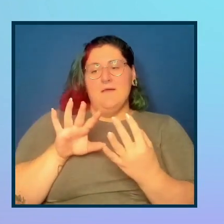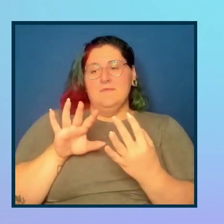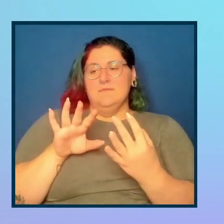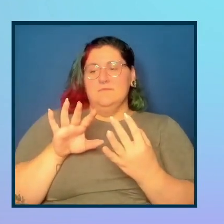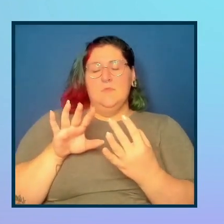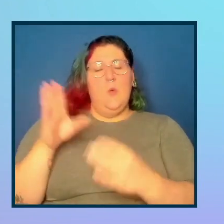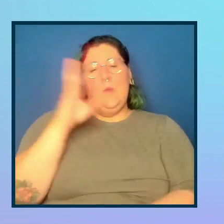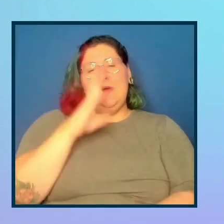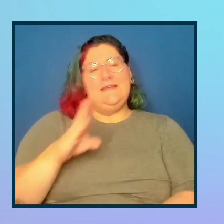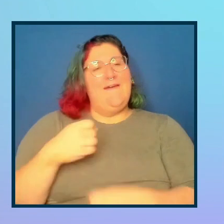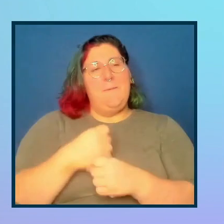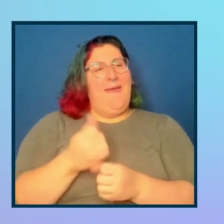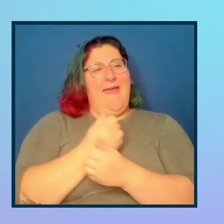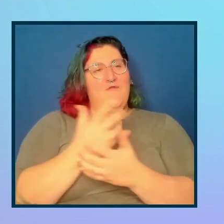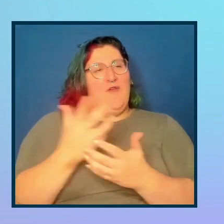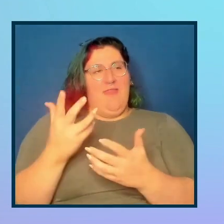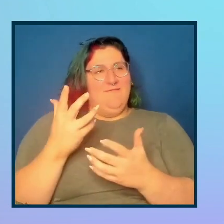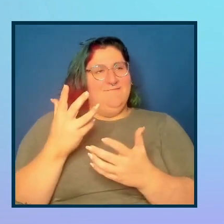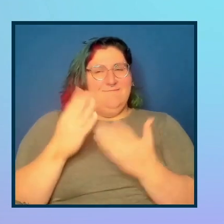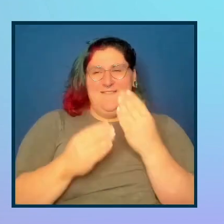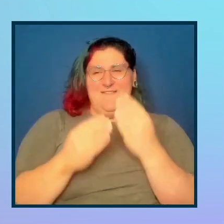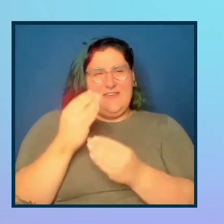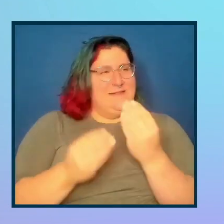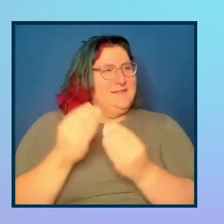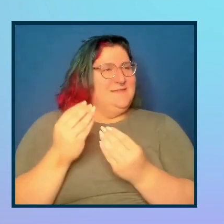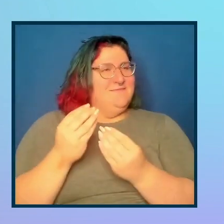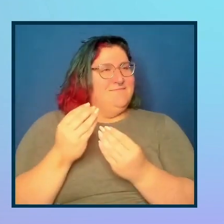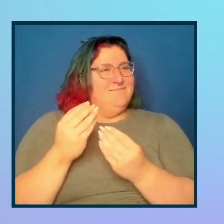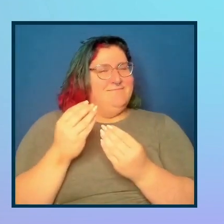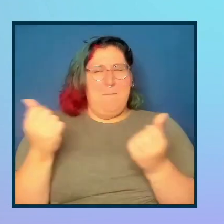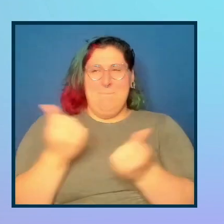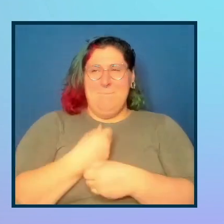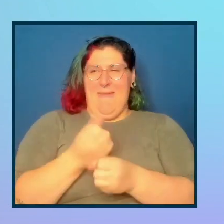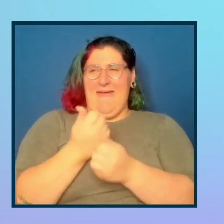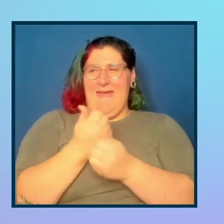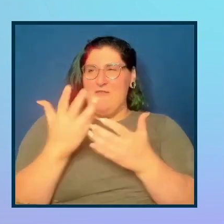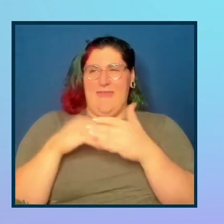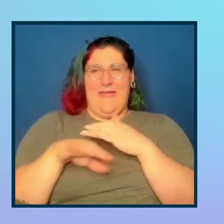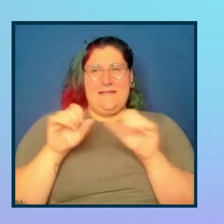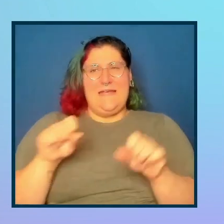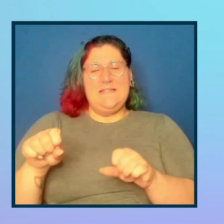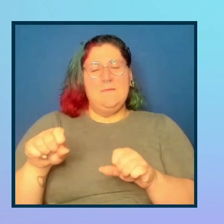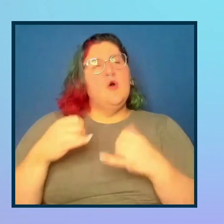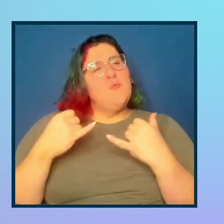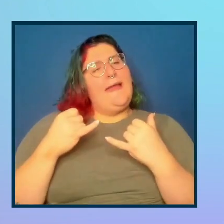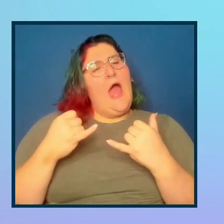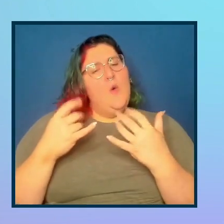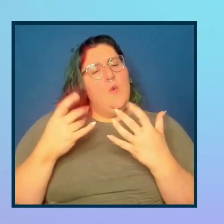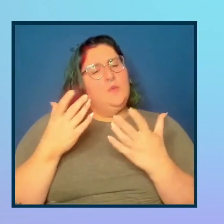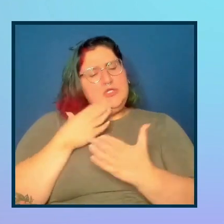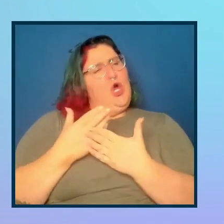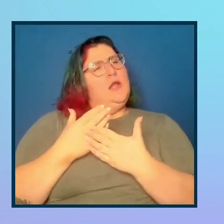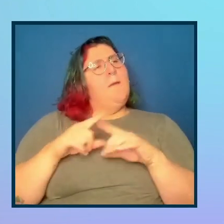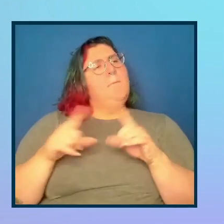this correct. So we want, even though we're at a good-ish state with web and mobile, we want to be even better with